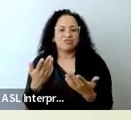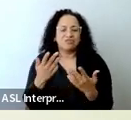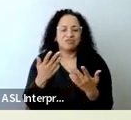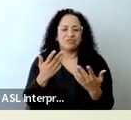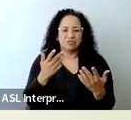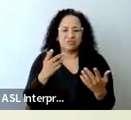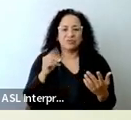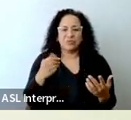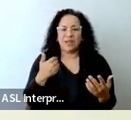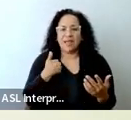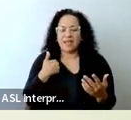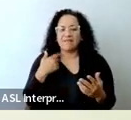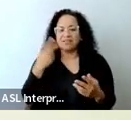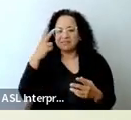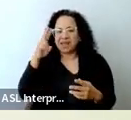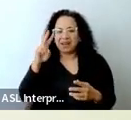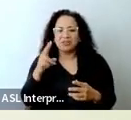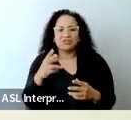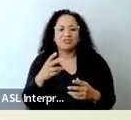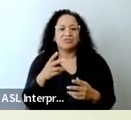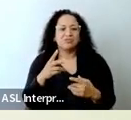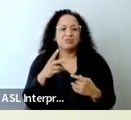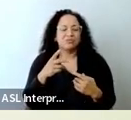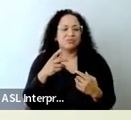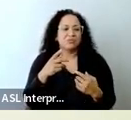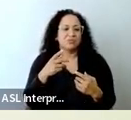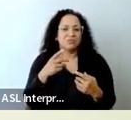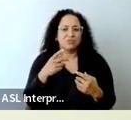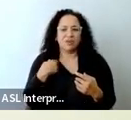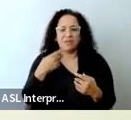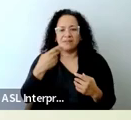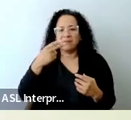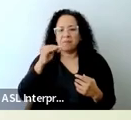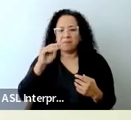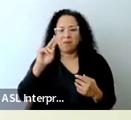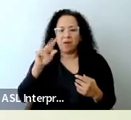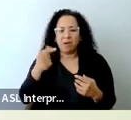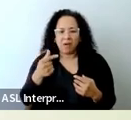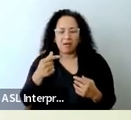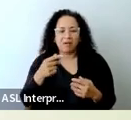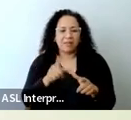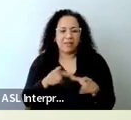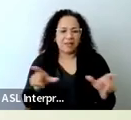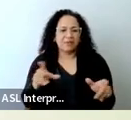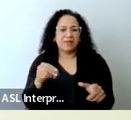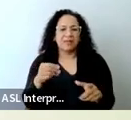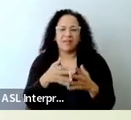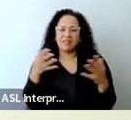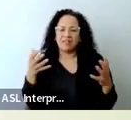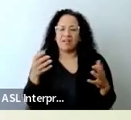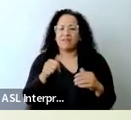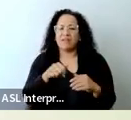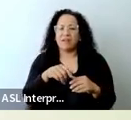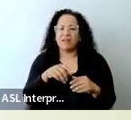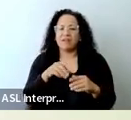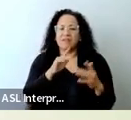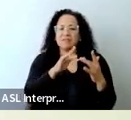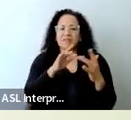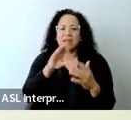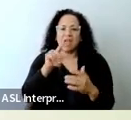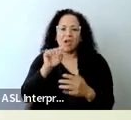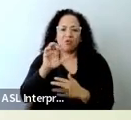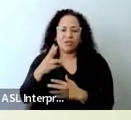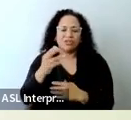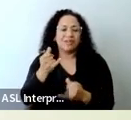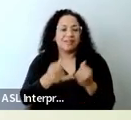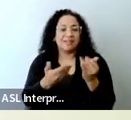We do have Spanish, we do have Hmong, and we do a lot of outreaches. And the